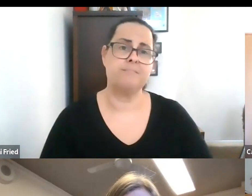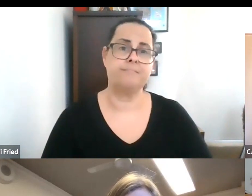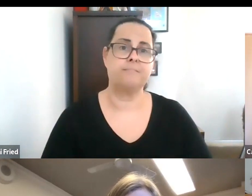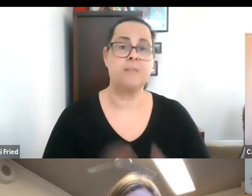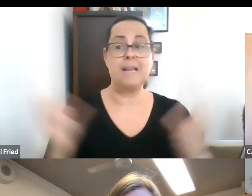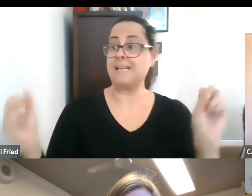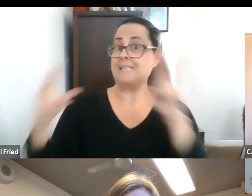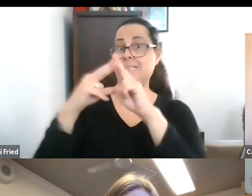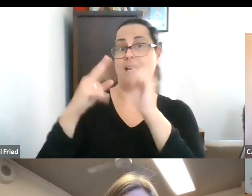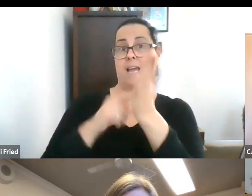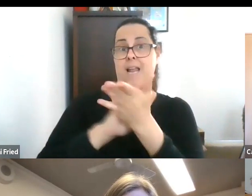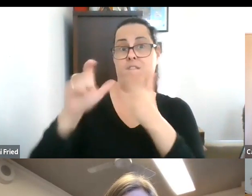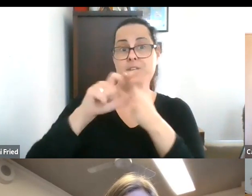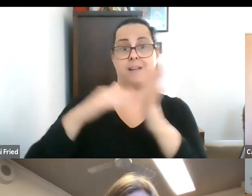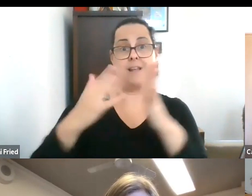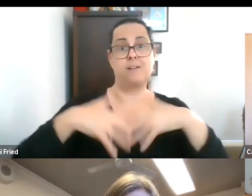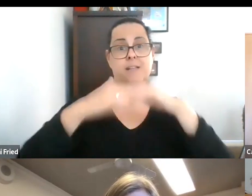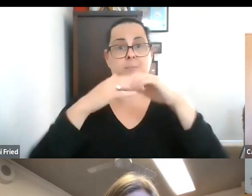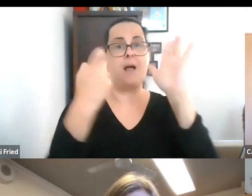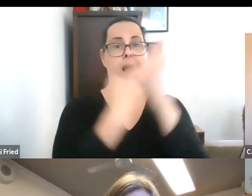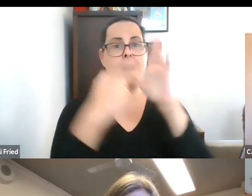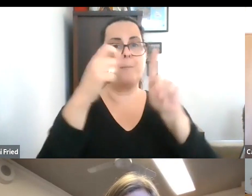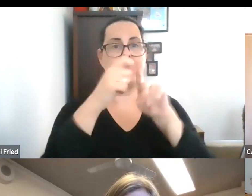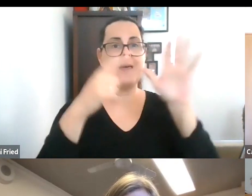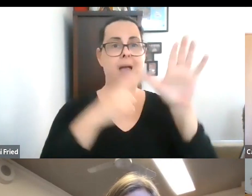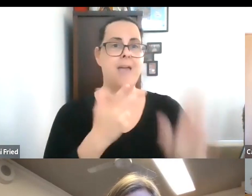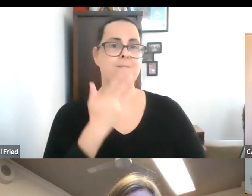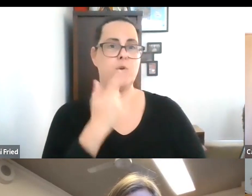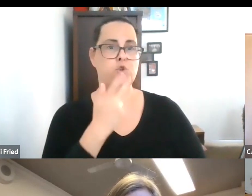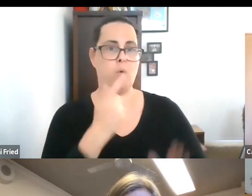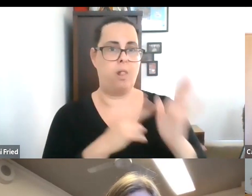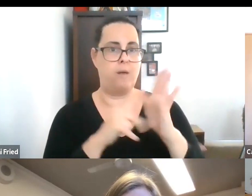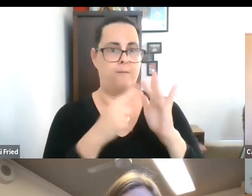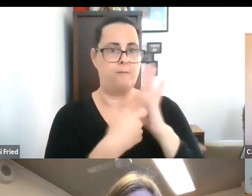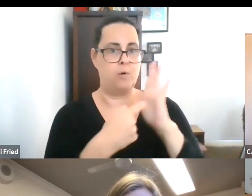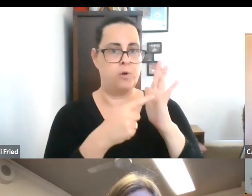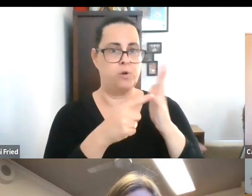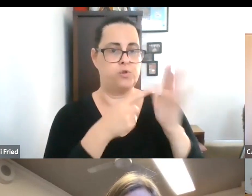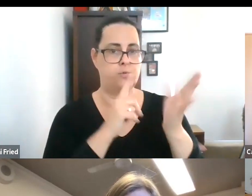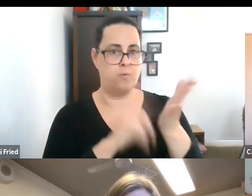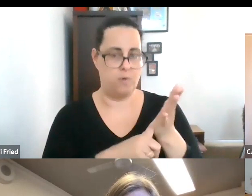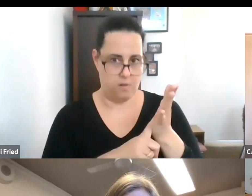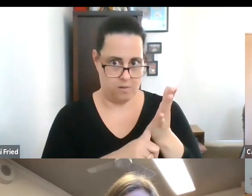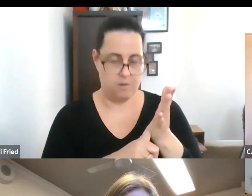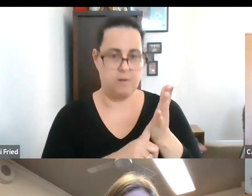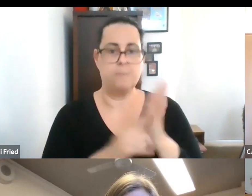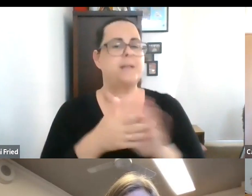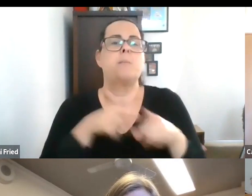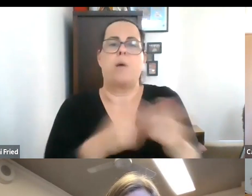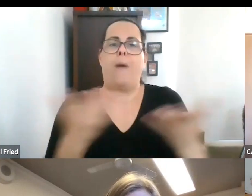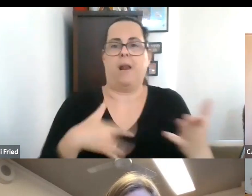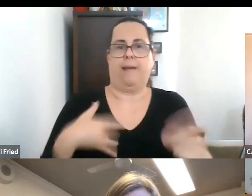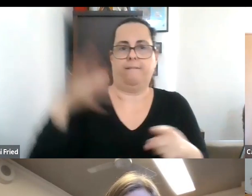Sydney LHD also has set up what's called RPA Virtual. So this is, again, it depends where you live, as Peri